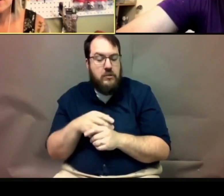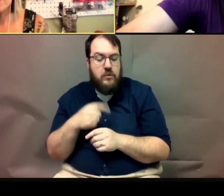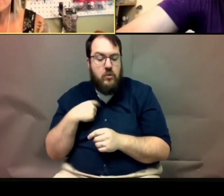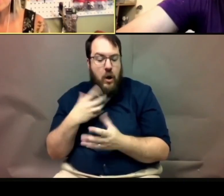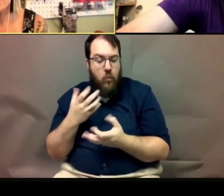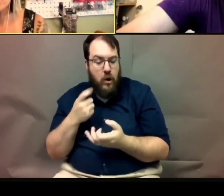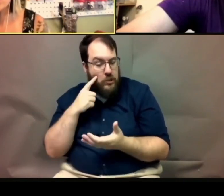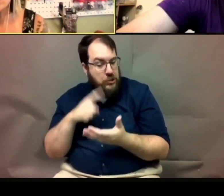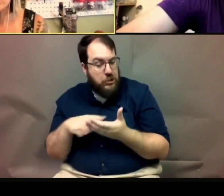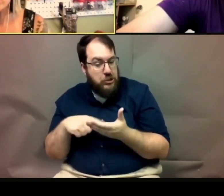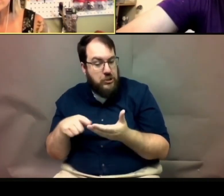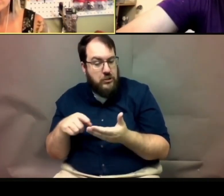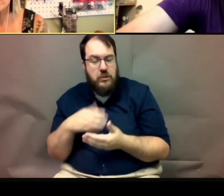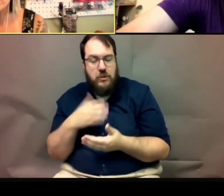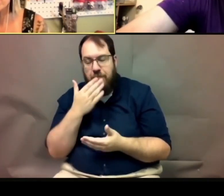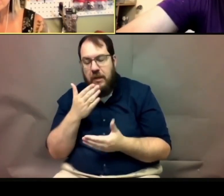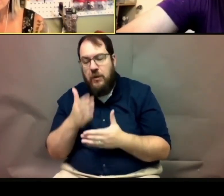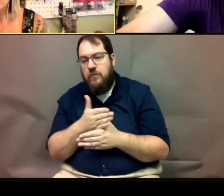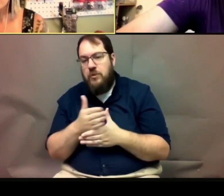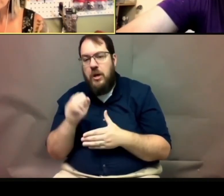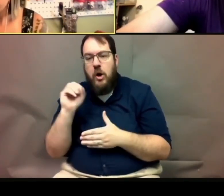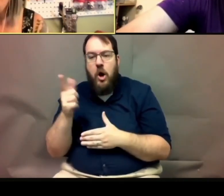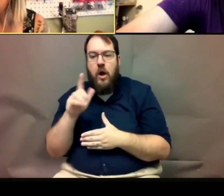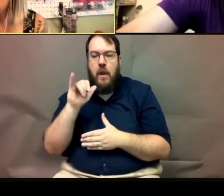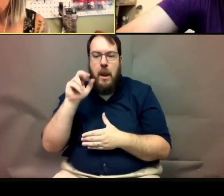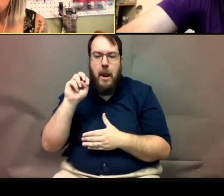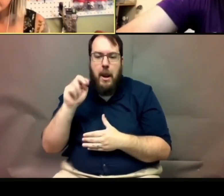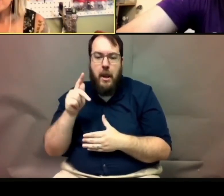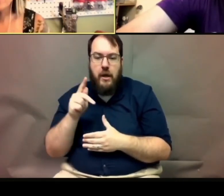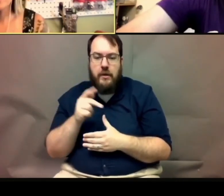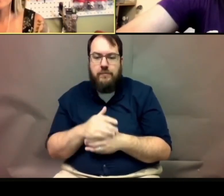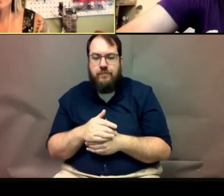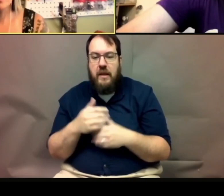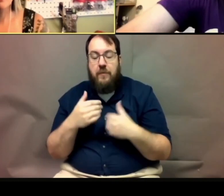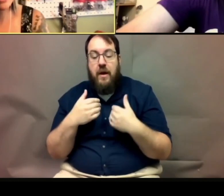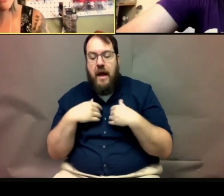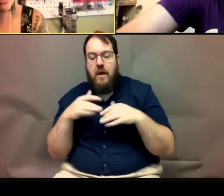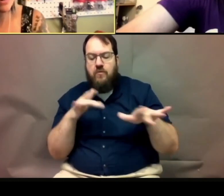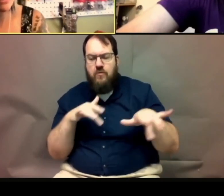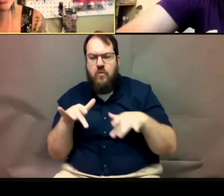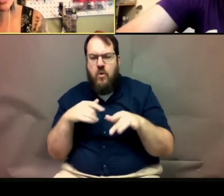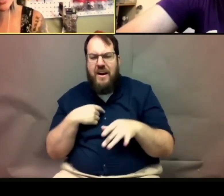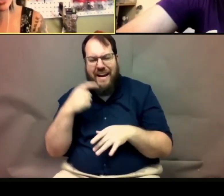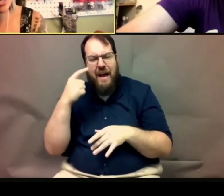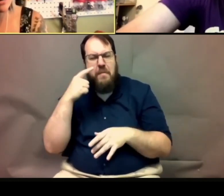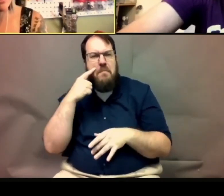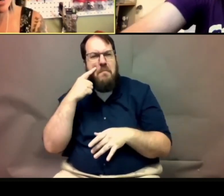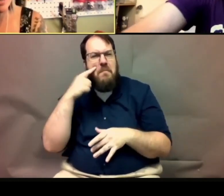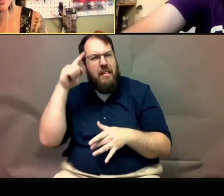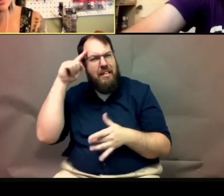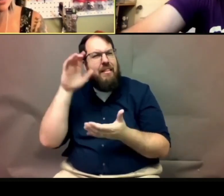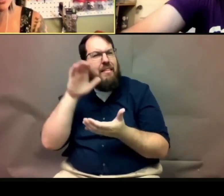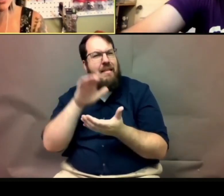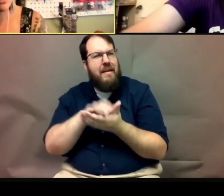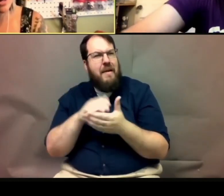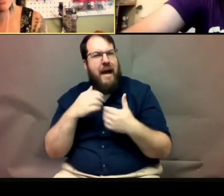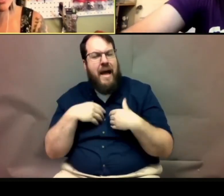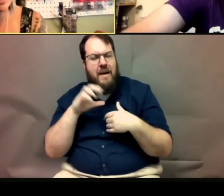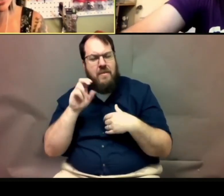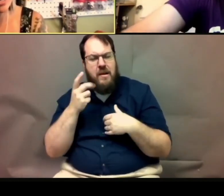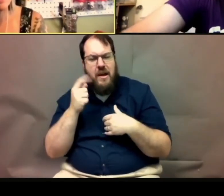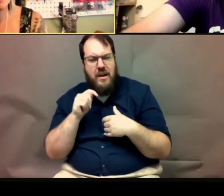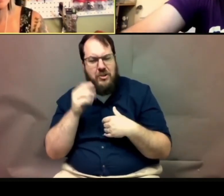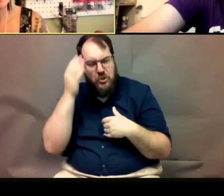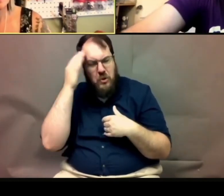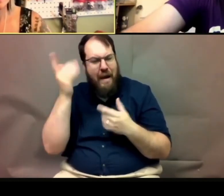that. And thanks for sharing all those links. And we will have a recording, and I believe they'll be able to get the chat, right? Do you know what happens